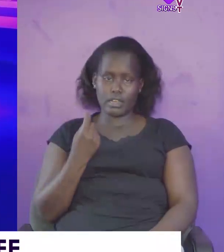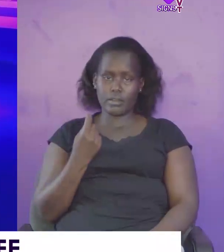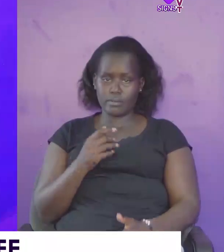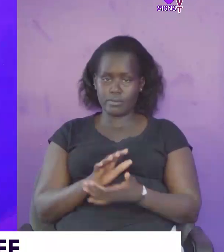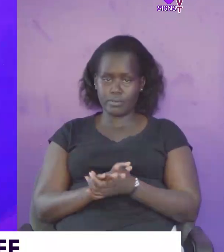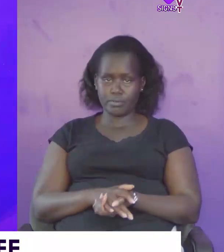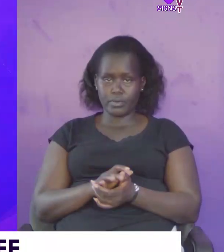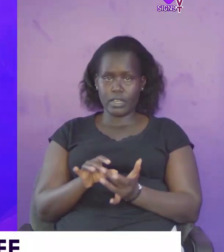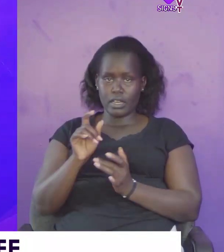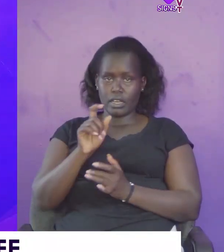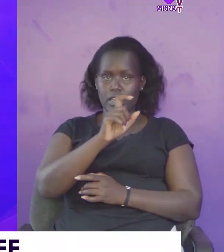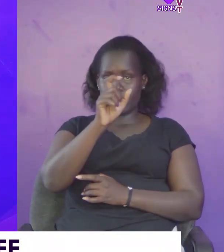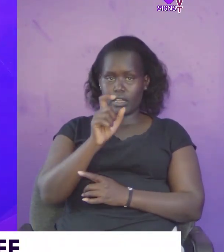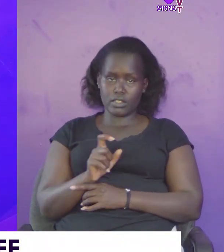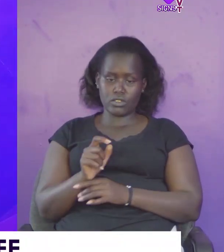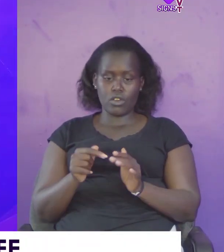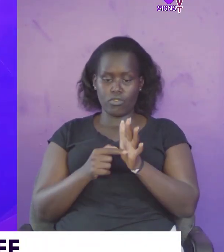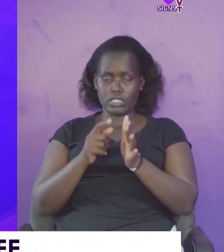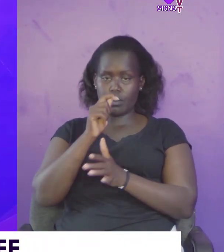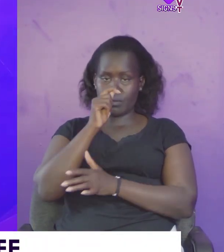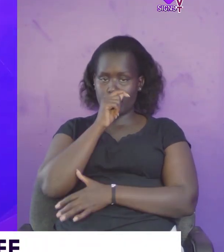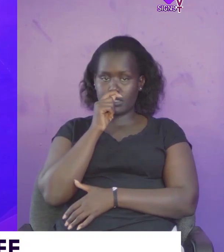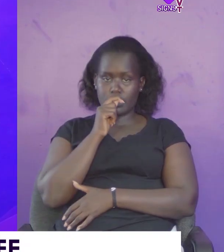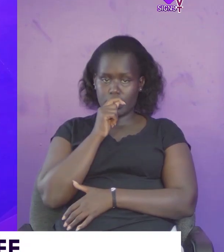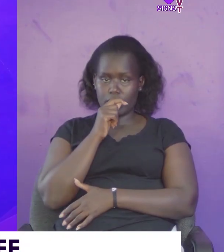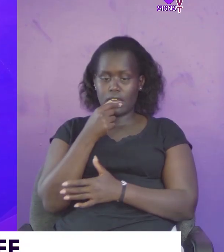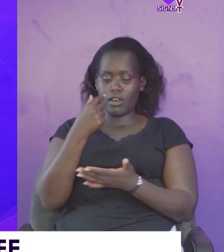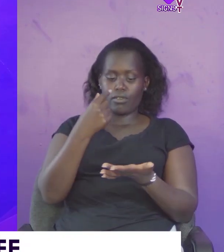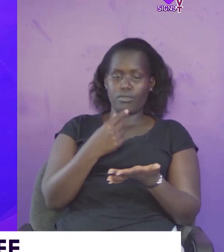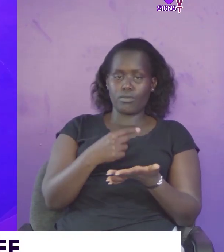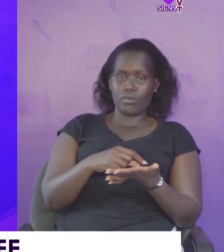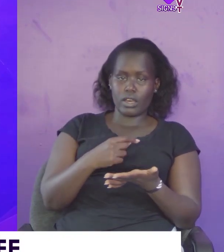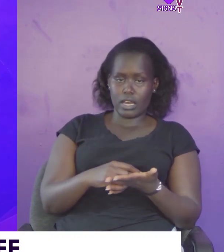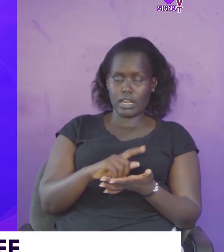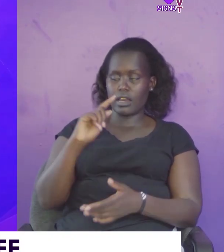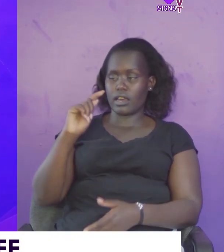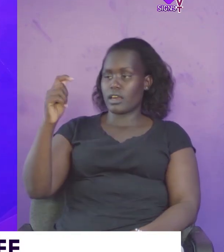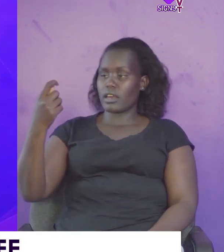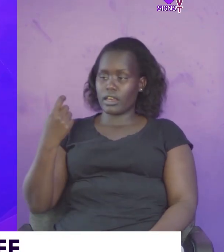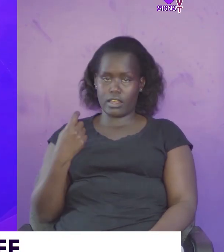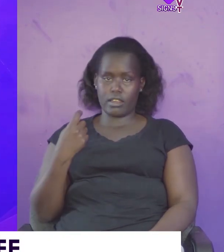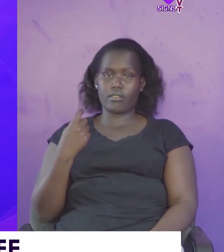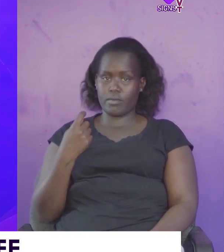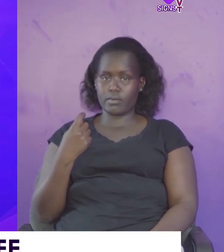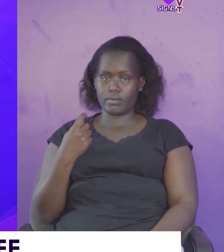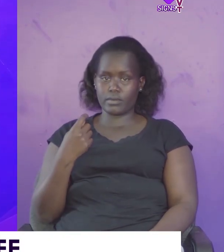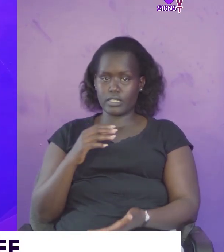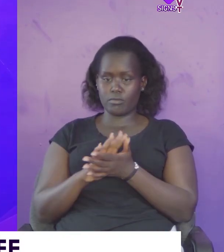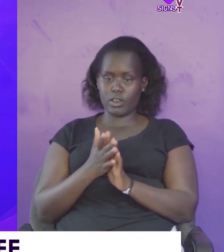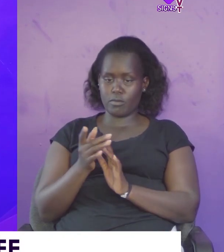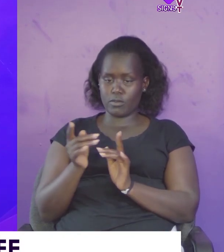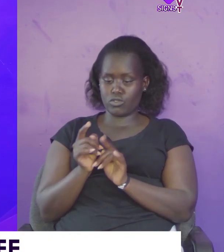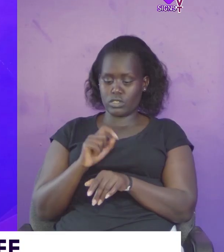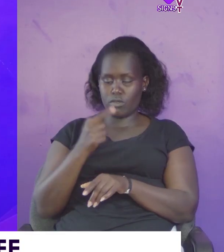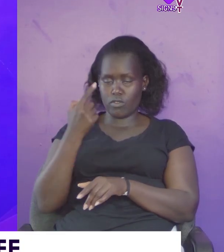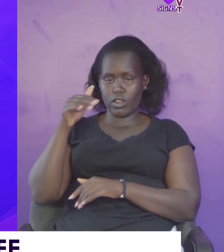region. Yeah, look especially at in the region. Tanzania. Yeah, look at Tanzania. Look at Uganda. Yeah, Look at Kenya. Yeah, You and, know, it's been a minute for the youth. and you know,